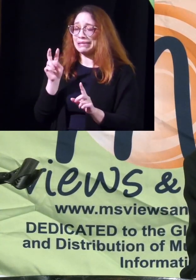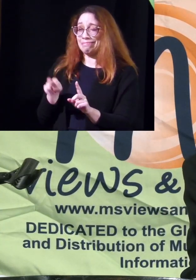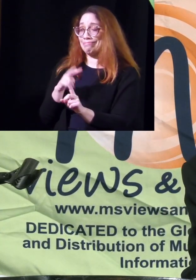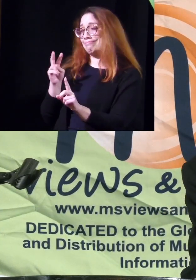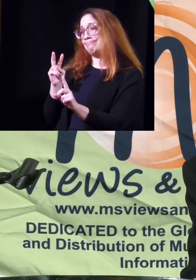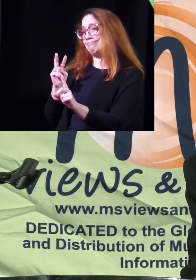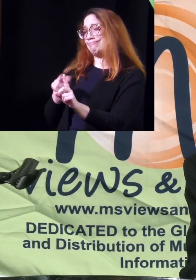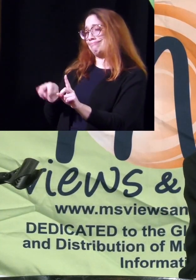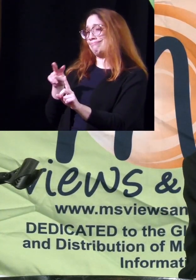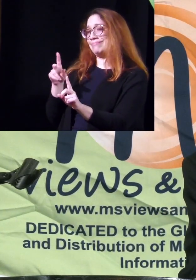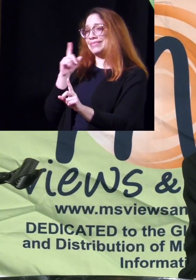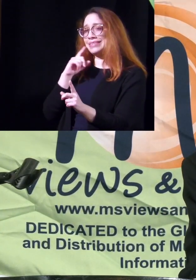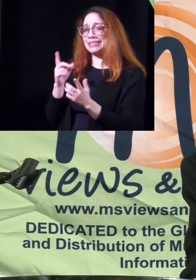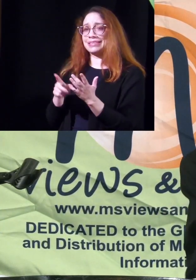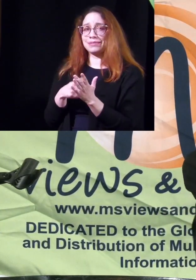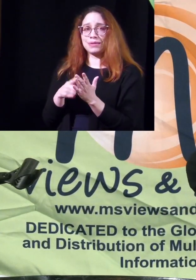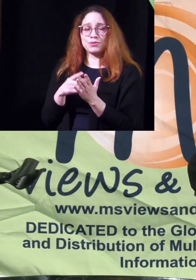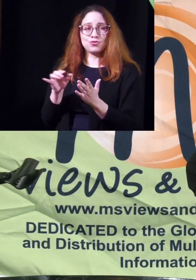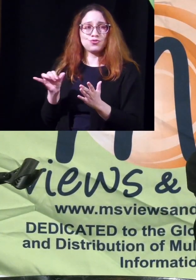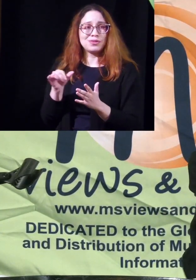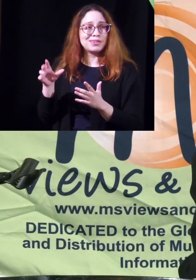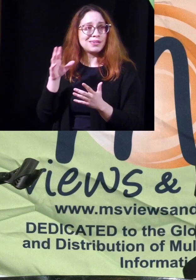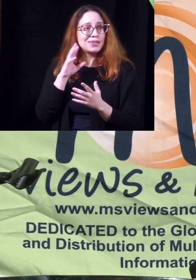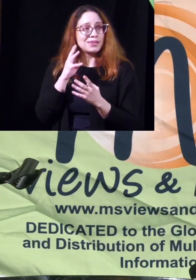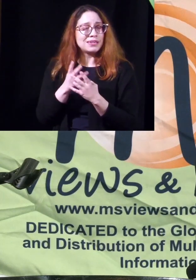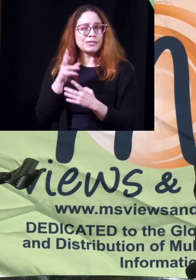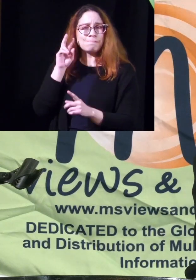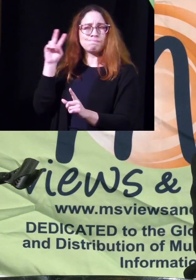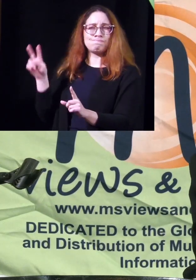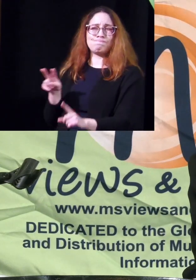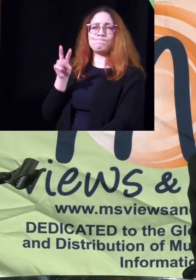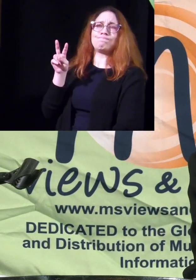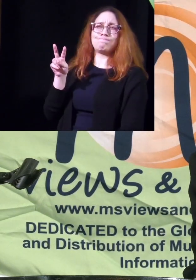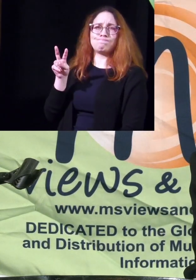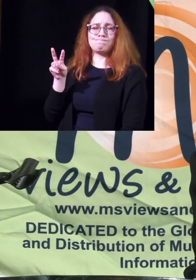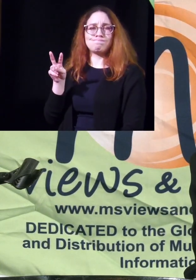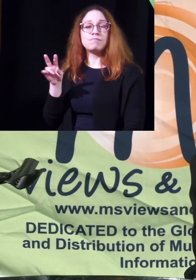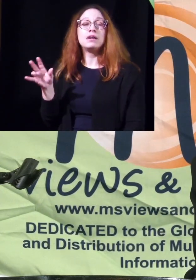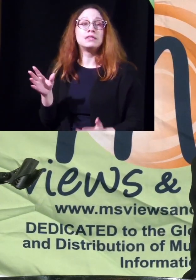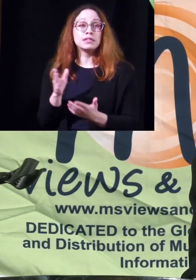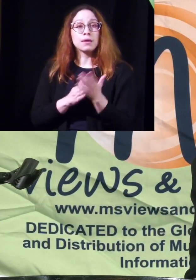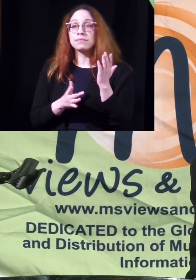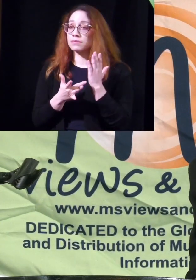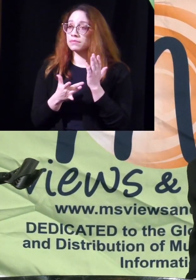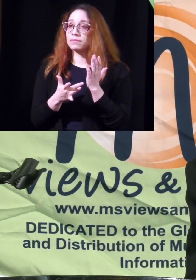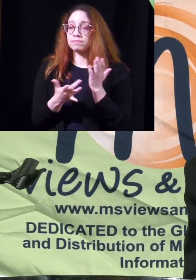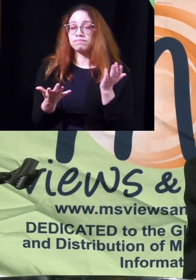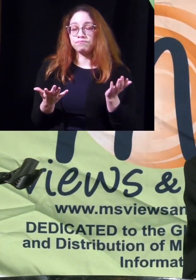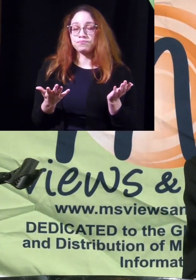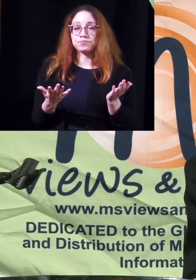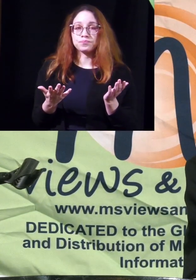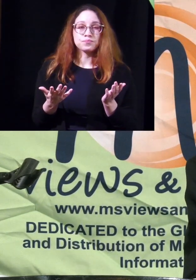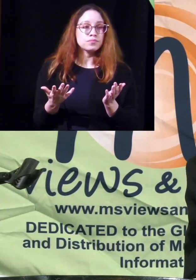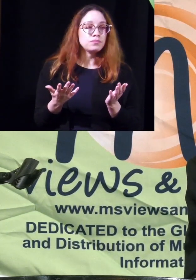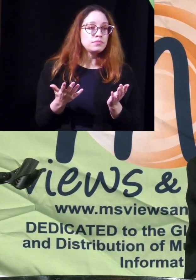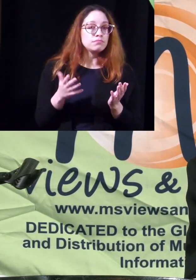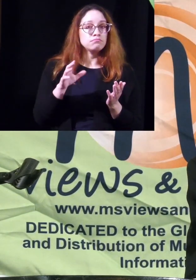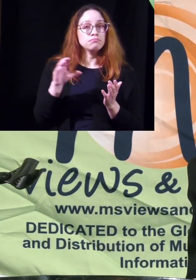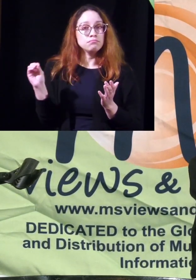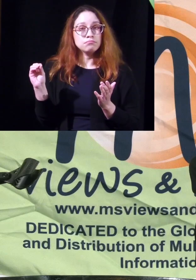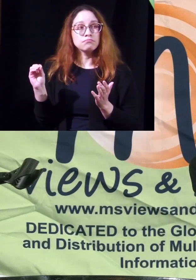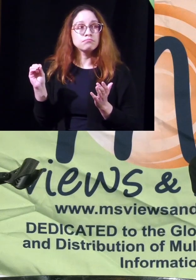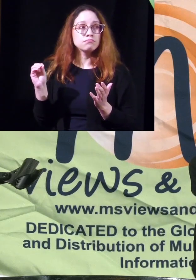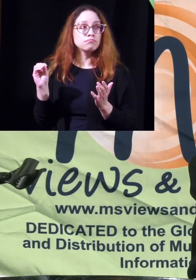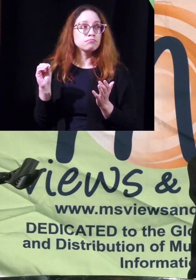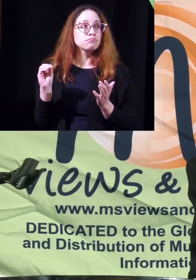Sometimes that's why it's useful to use the same scanner, because you can eyeball the scan. And there are technologies and companies,